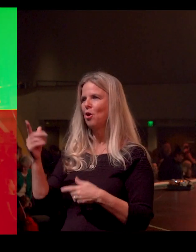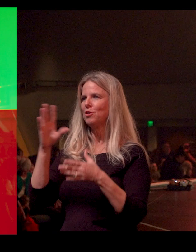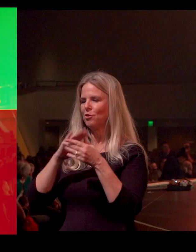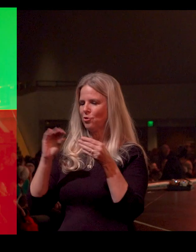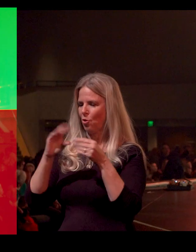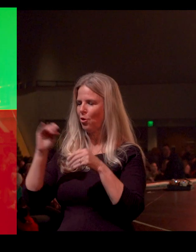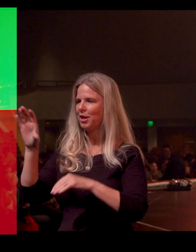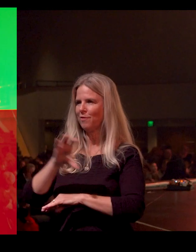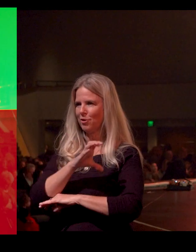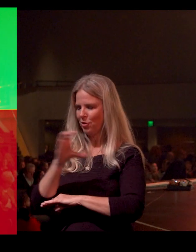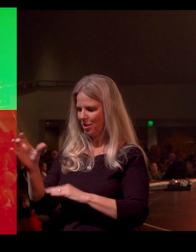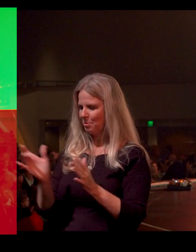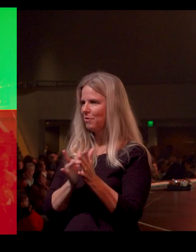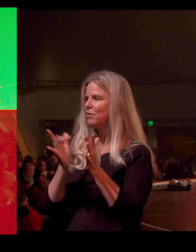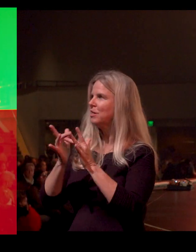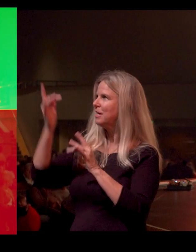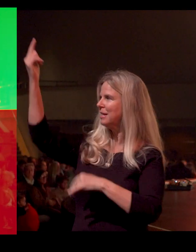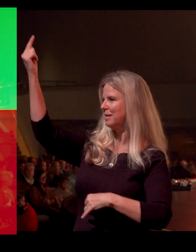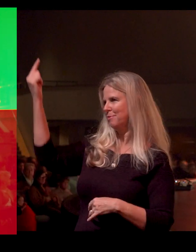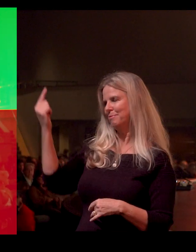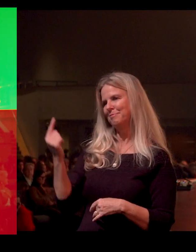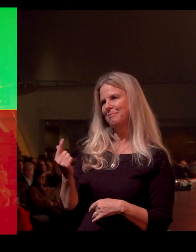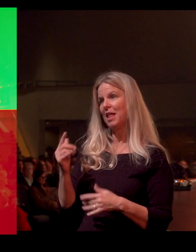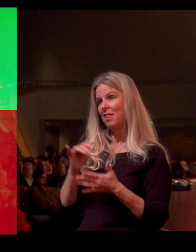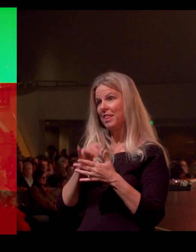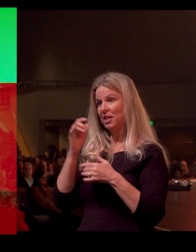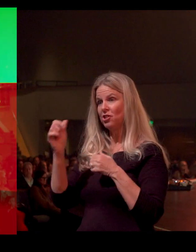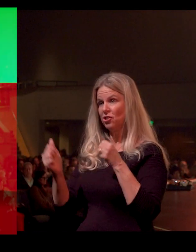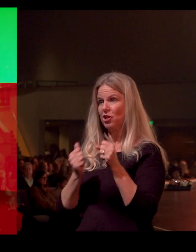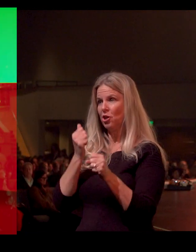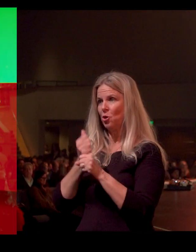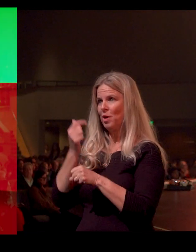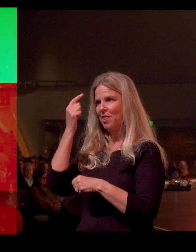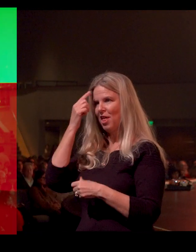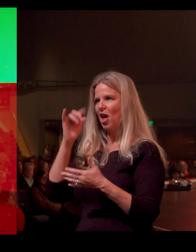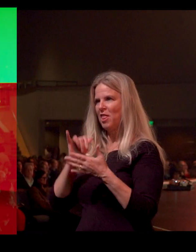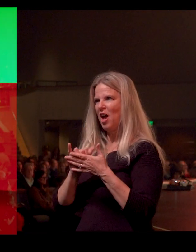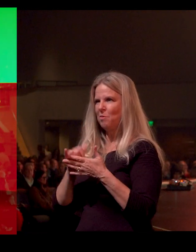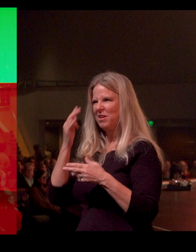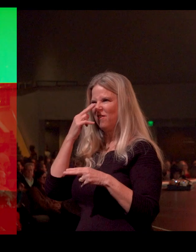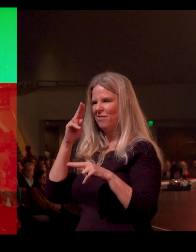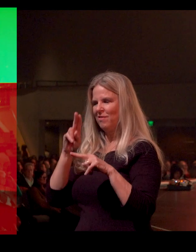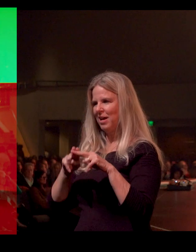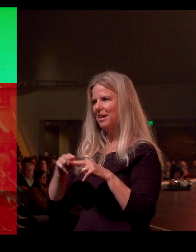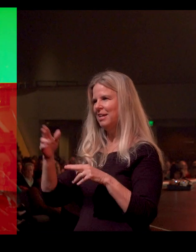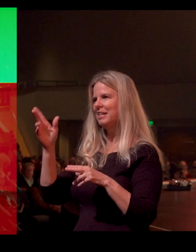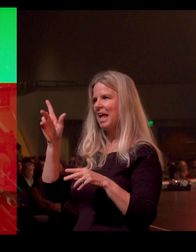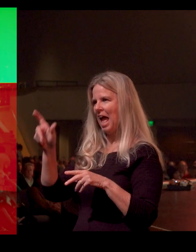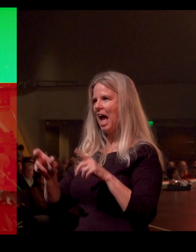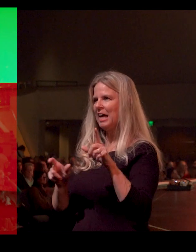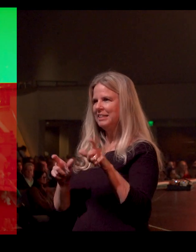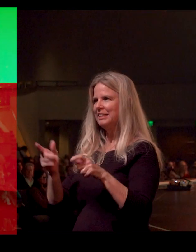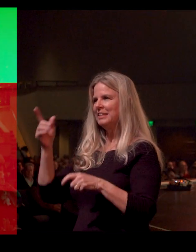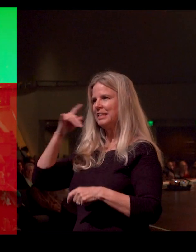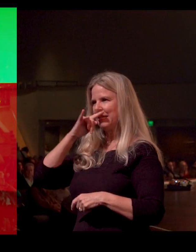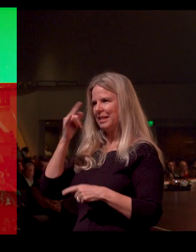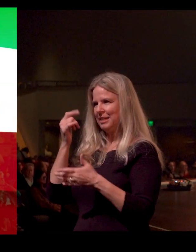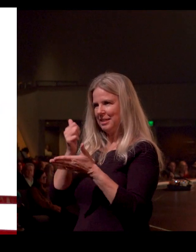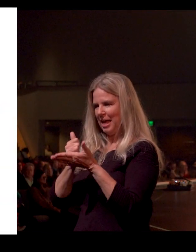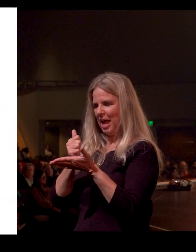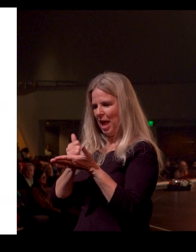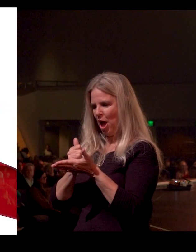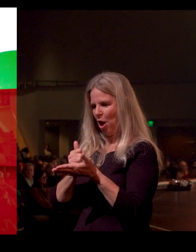thought it'd be fun if we asked some of our CCV kids to help us tell the story of Christmas. Or rather, draw the story. Let's see what they come up